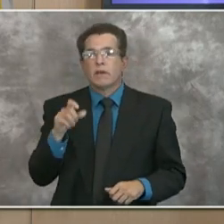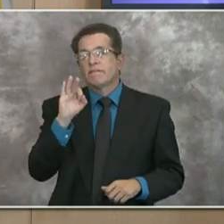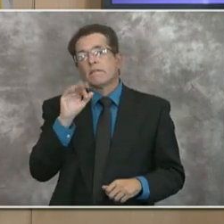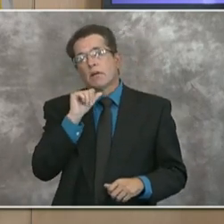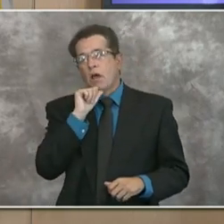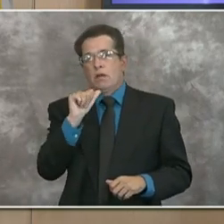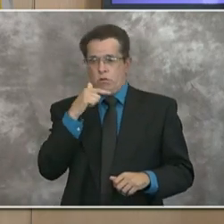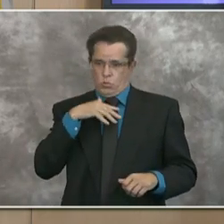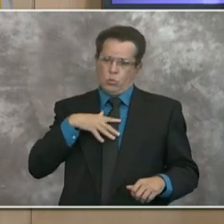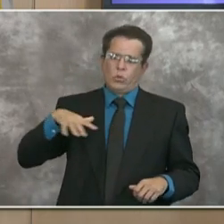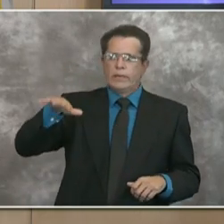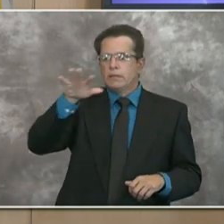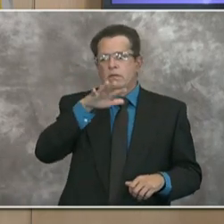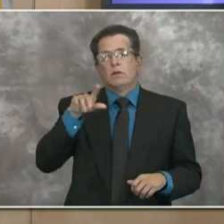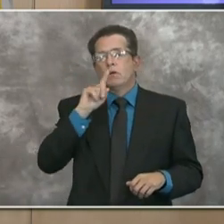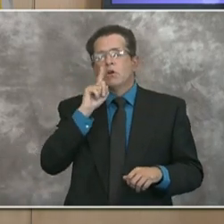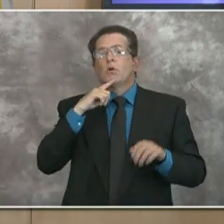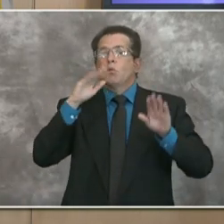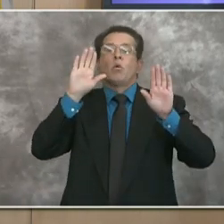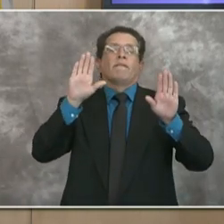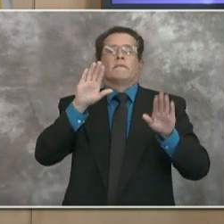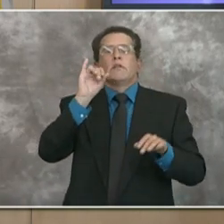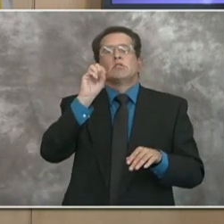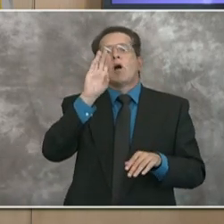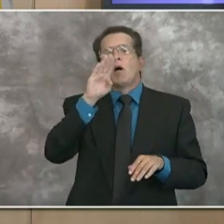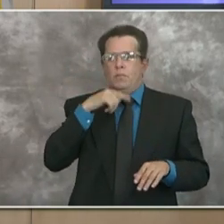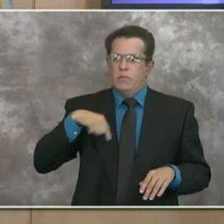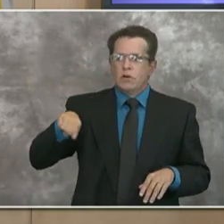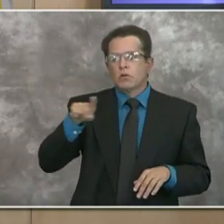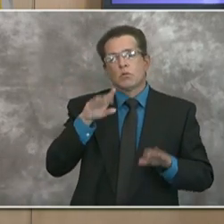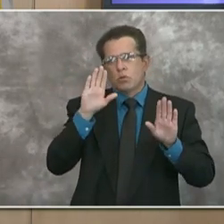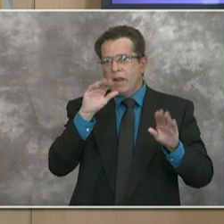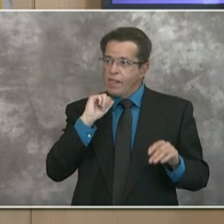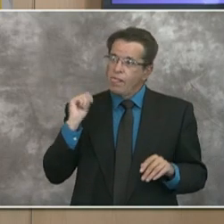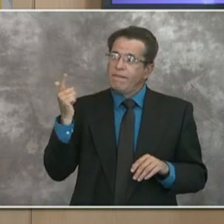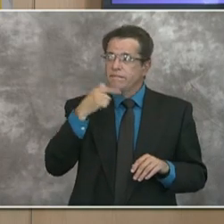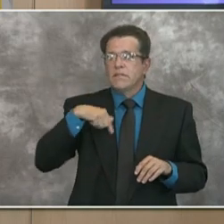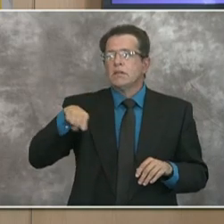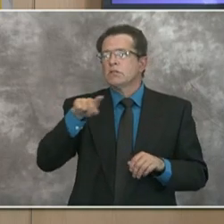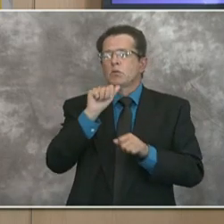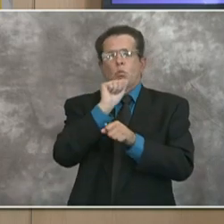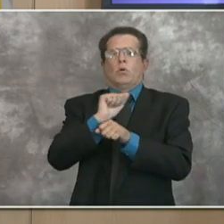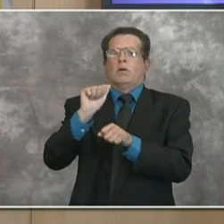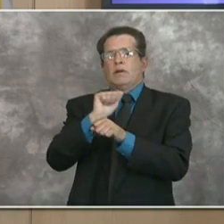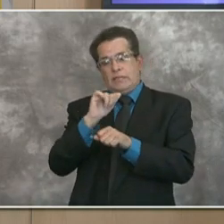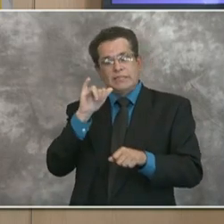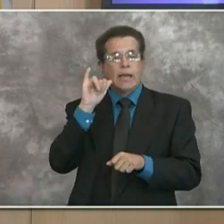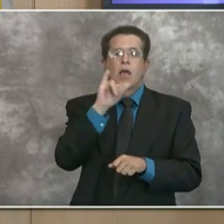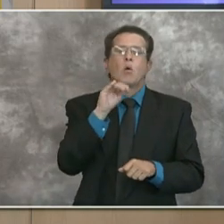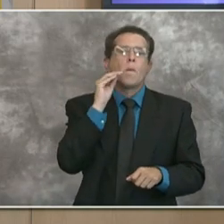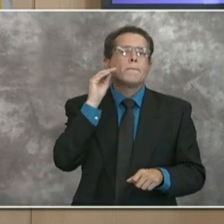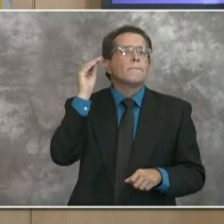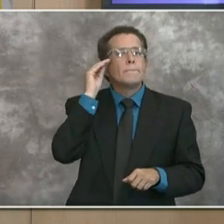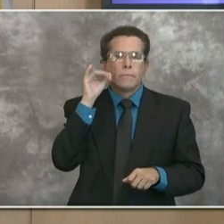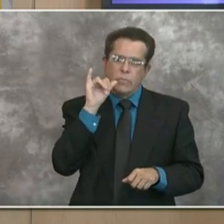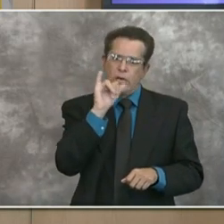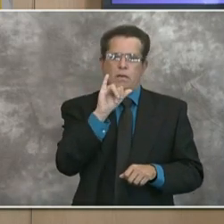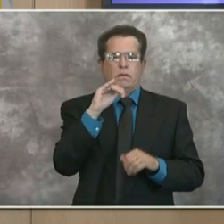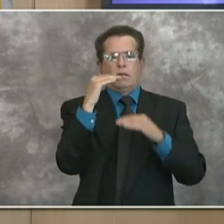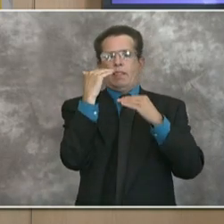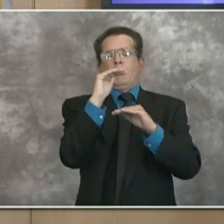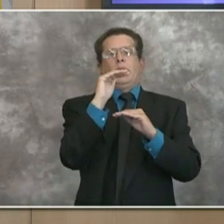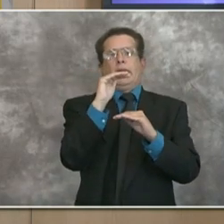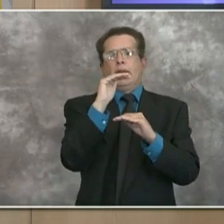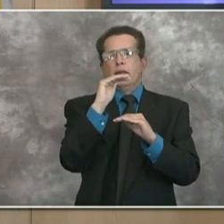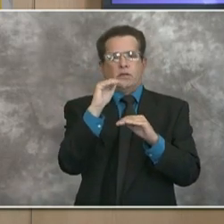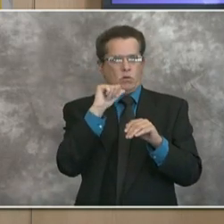a region, we have done such an incredible job together, each and every one of us working to stay at home, to limit our activities, to slow